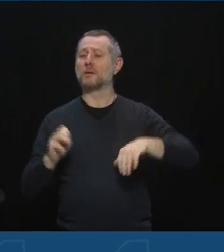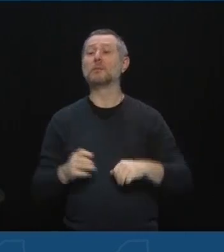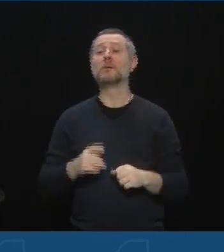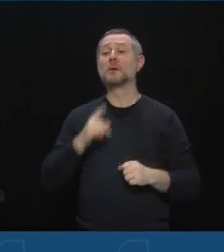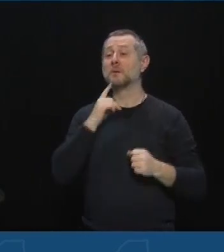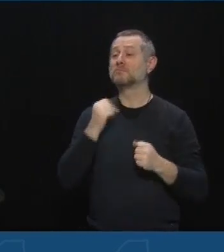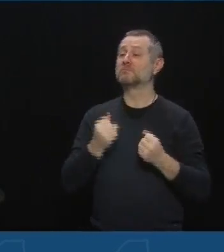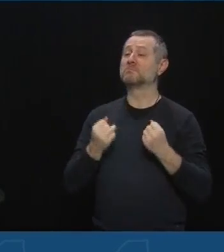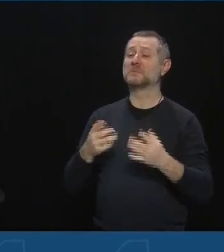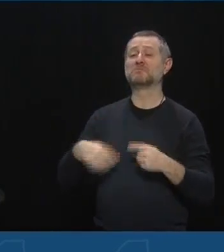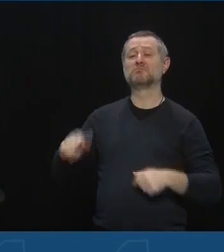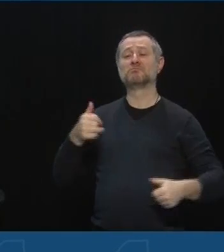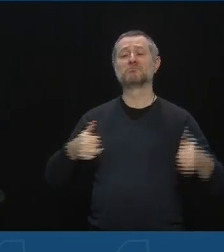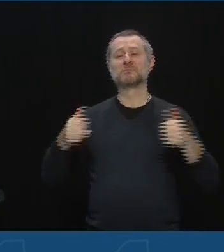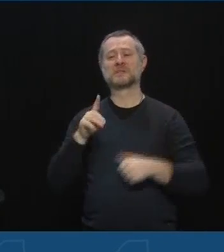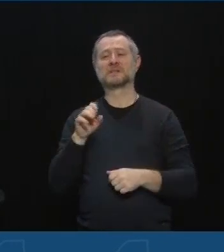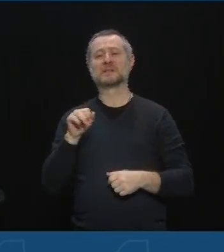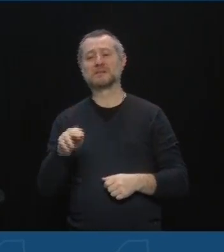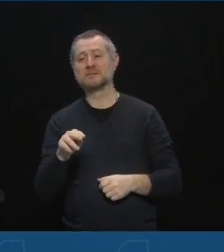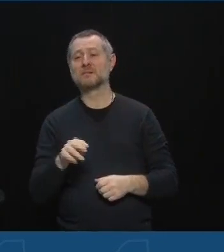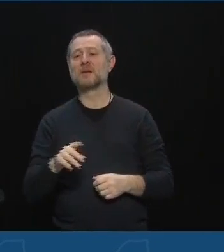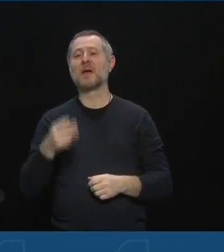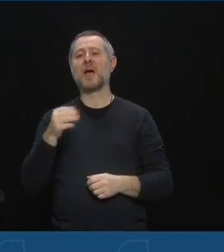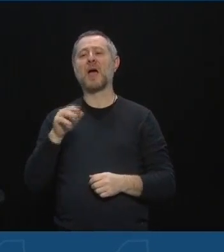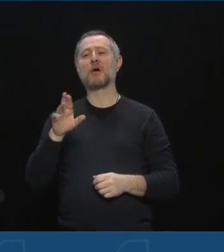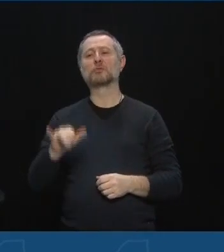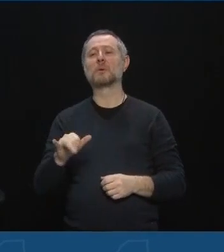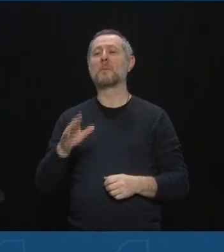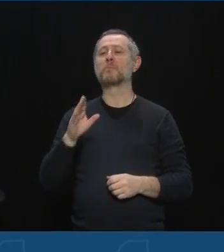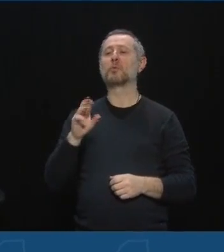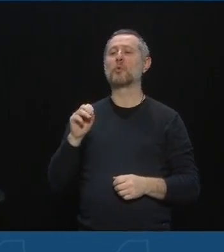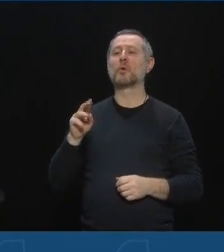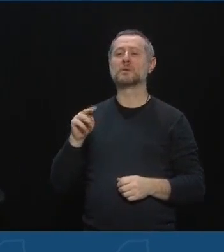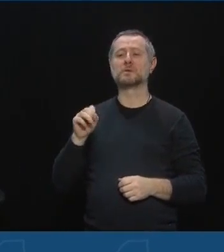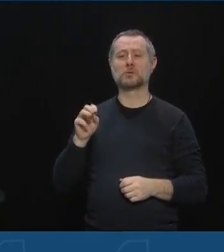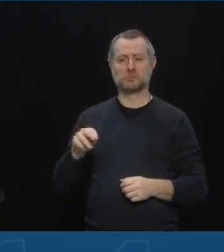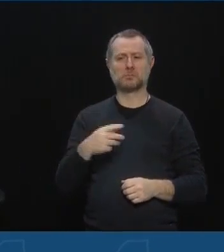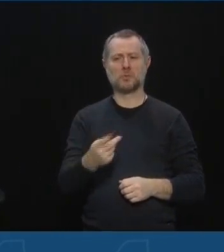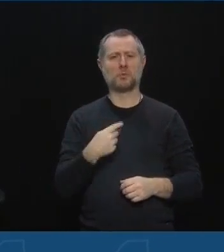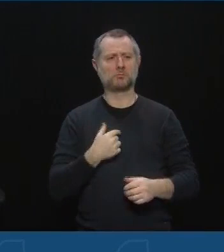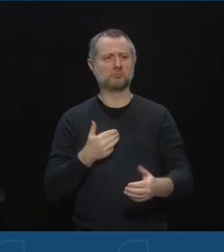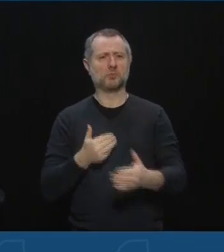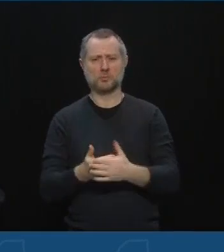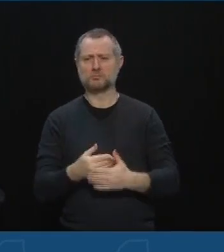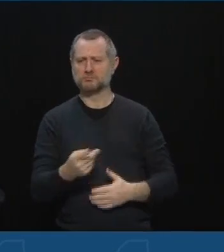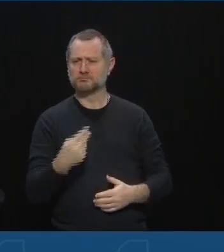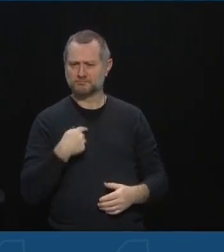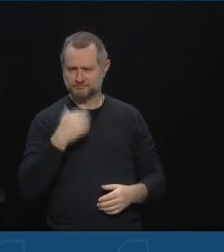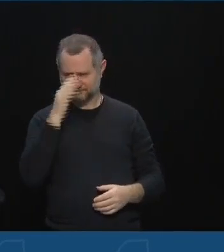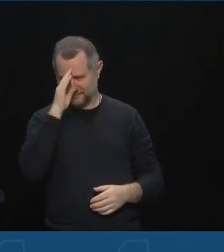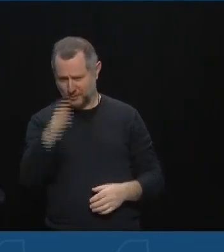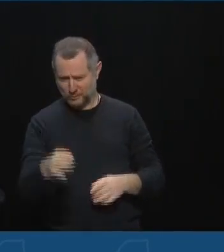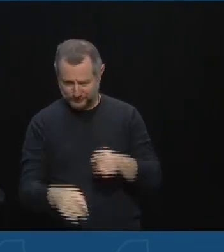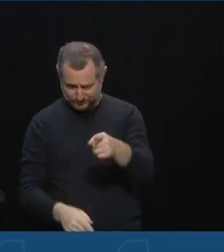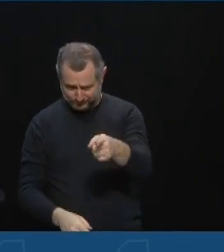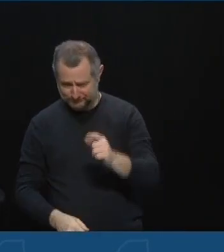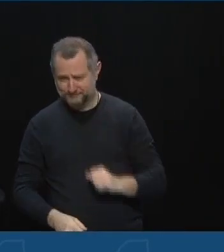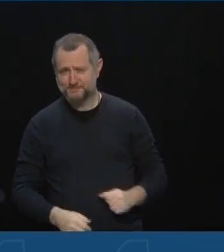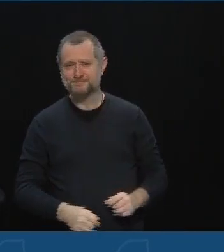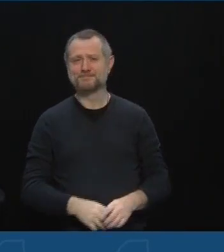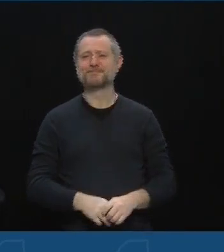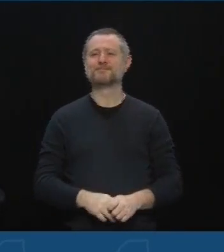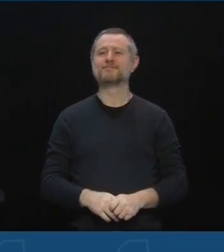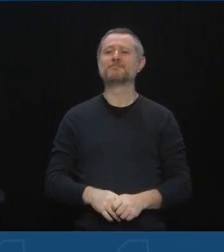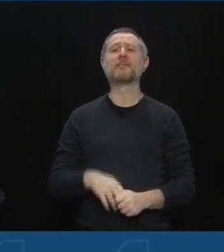of the delegation, Harry Bronson, a SELI member. I've worked very closely with Harry. Where are you, Harry? I'm looking right at you. Harry Bronson. Jamon Meeks, our